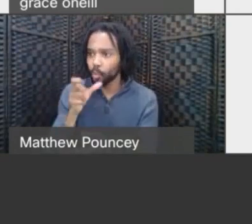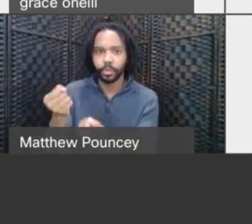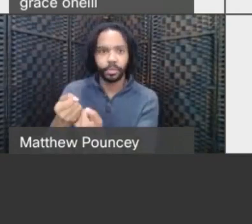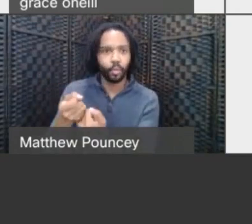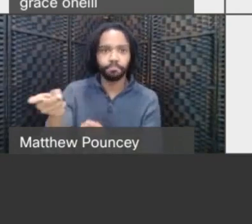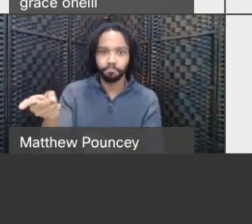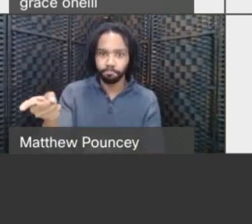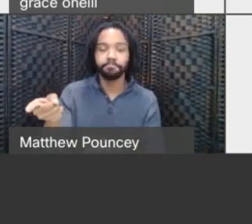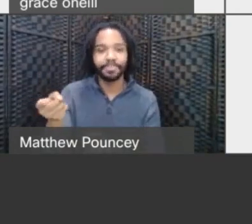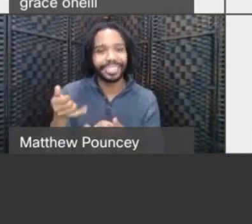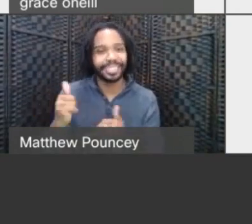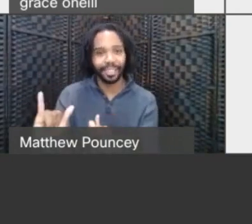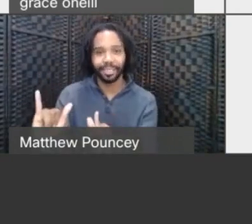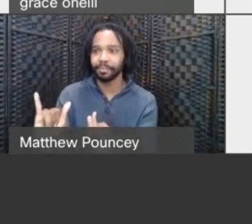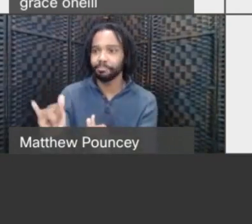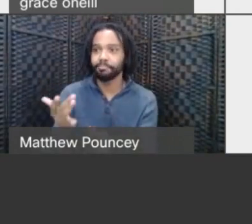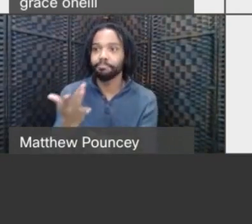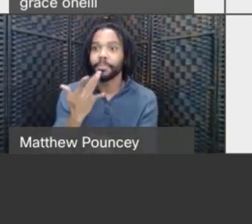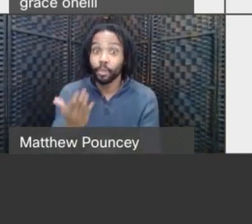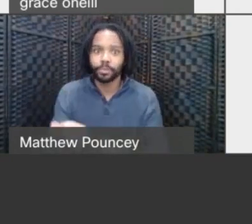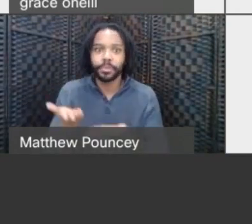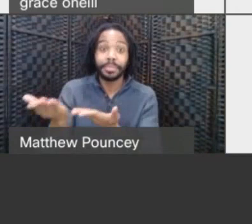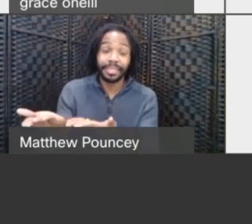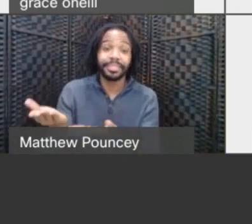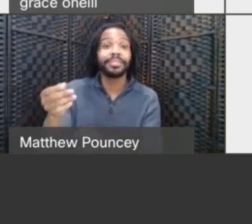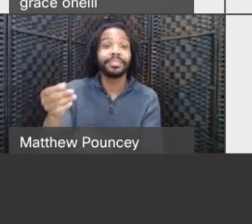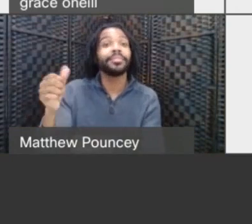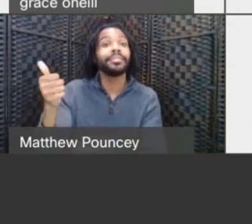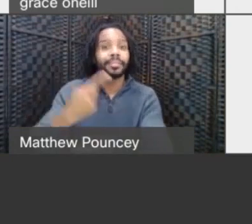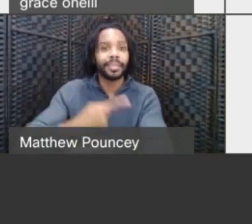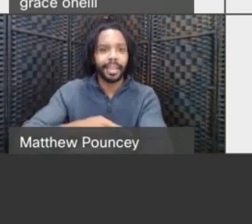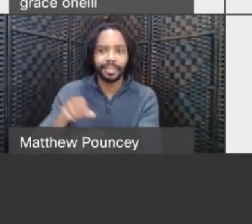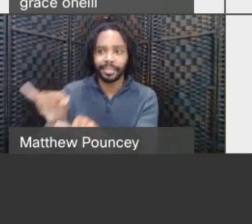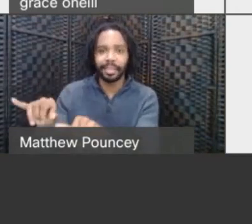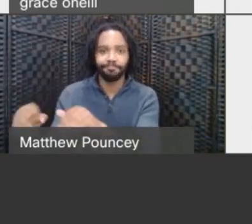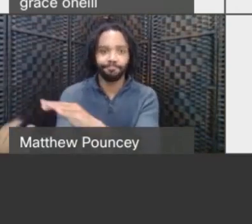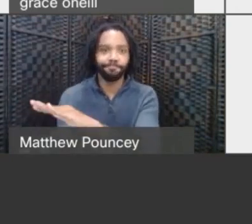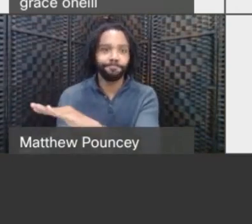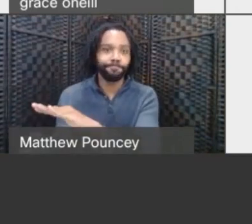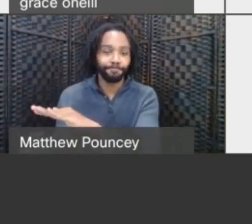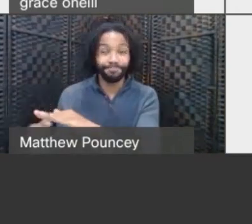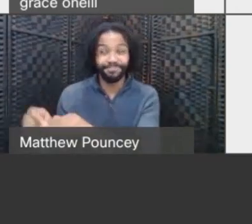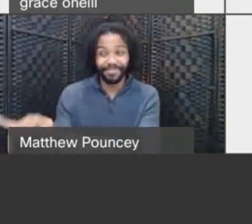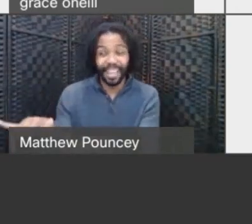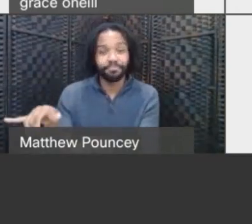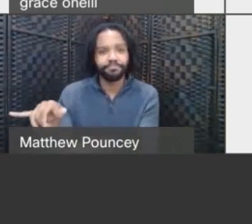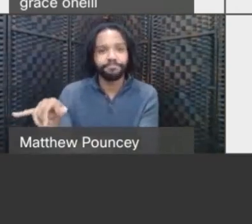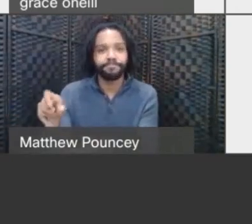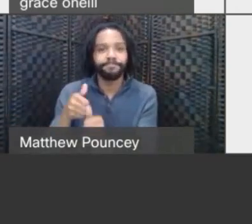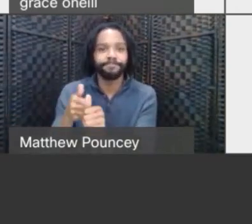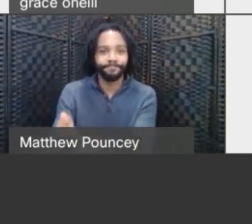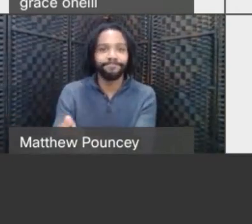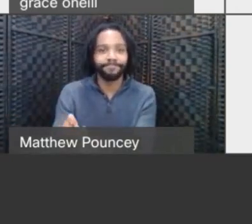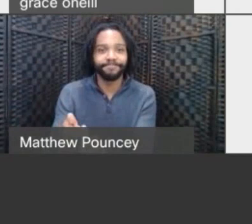still recommends a 10-day isolation. And so to answer that question, they should continue to follow DC Health's